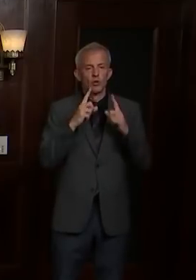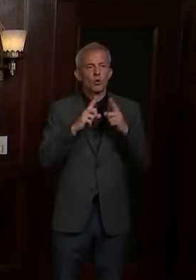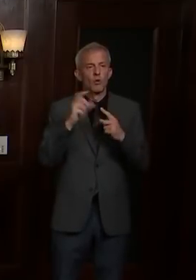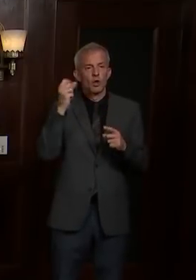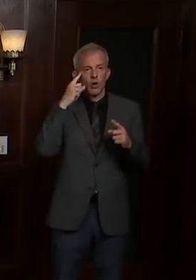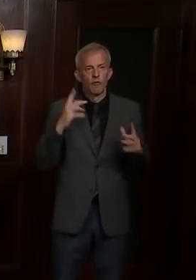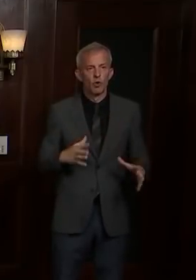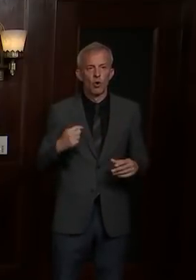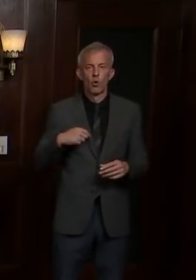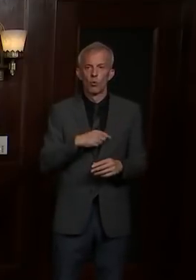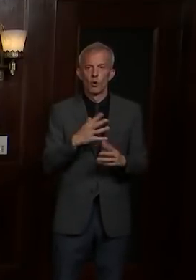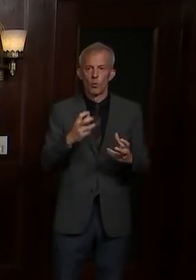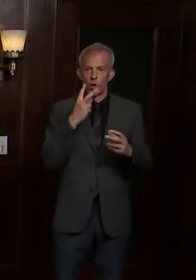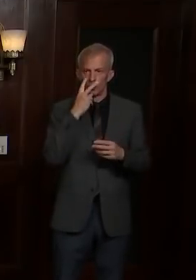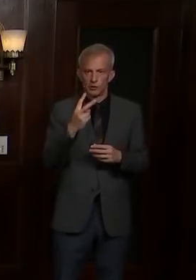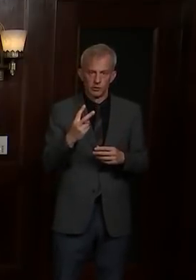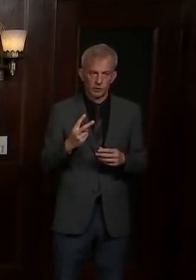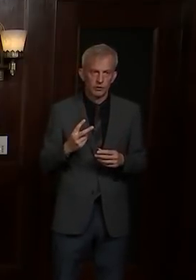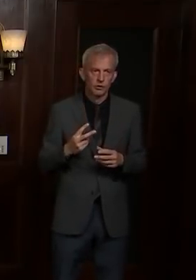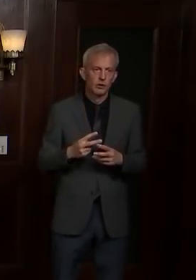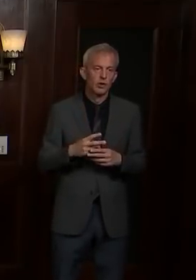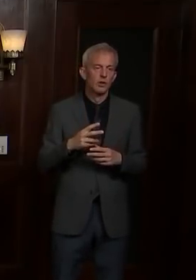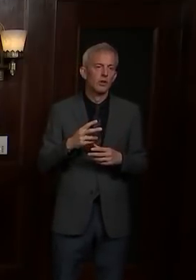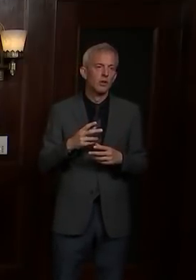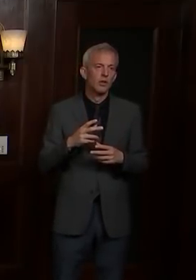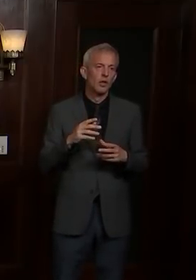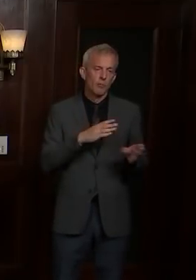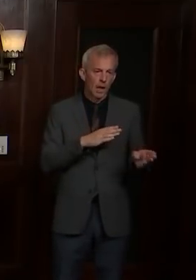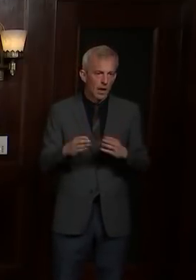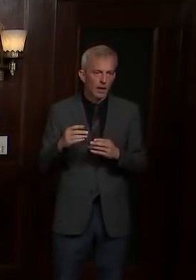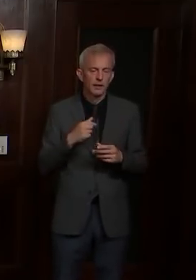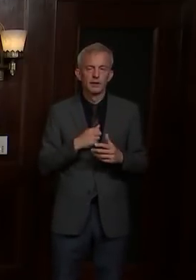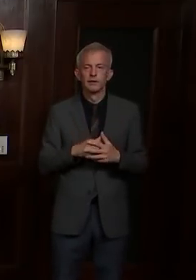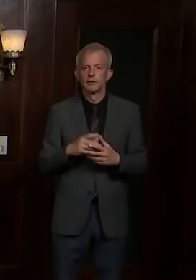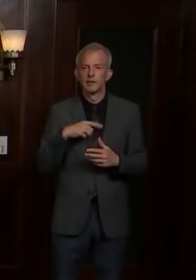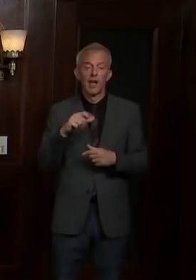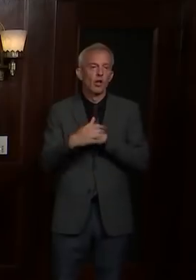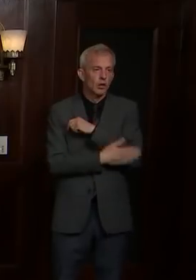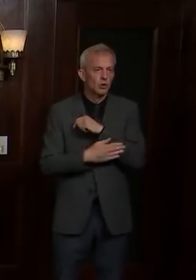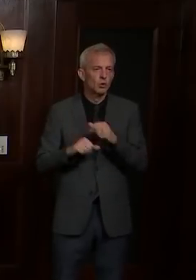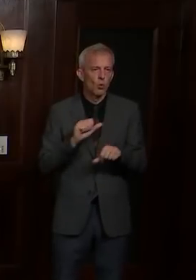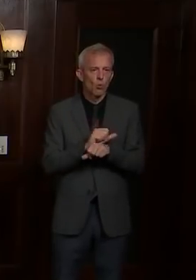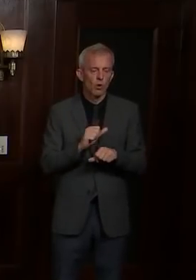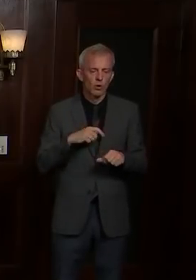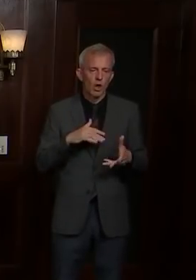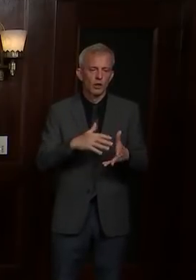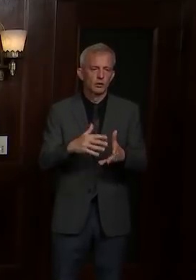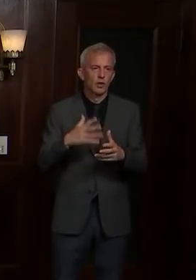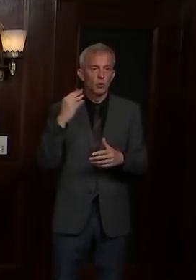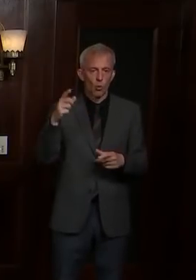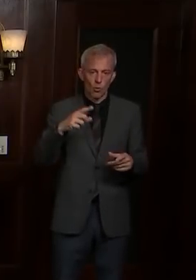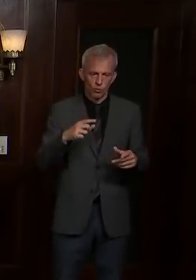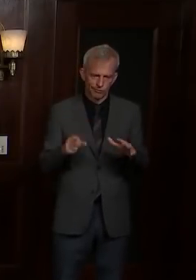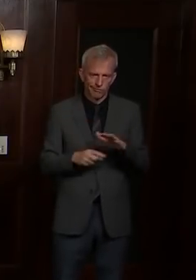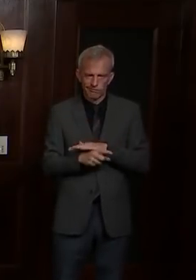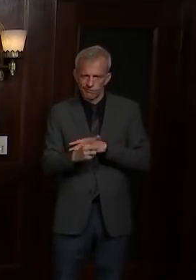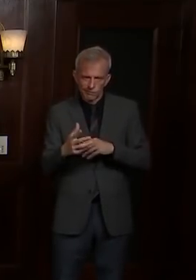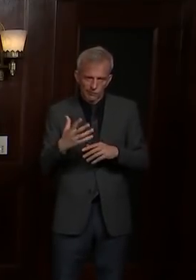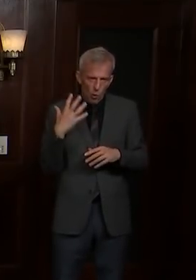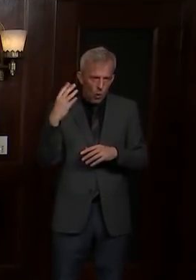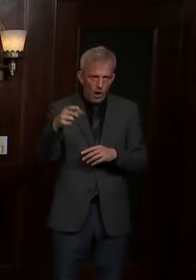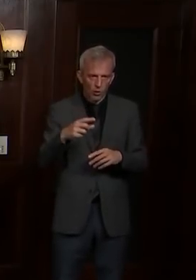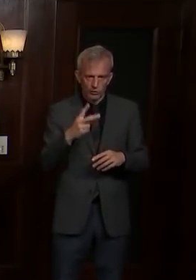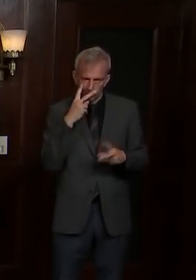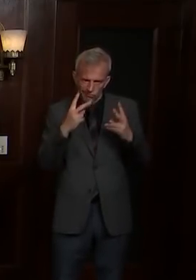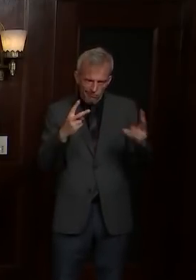do want to see, and there are many plans to move forward. LA County is also working on a study to go out there and to be able to see what the incidence